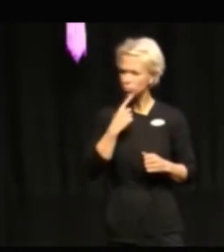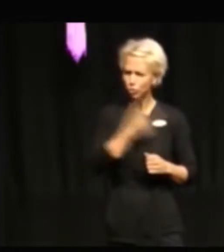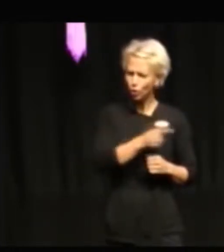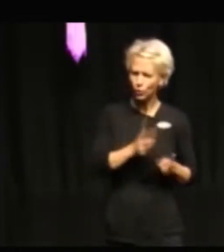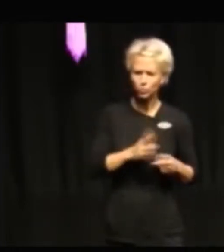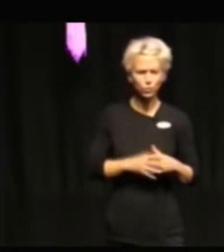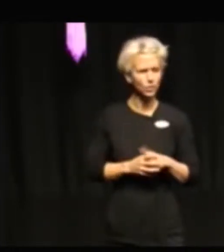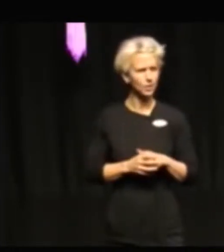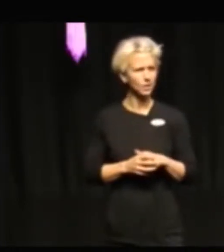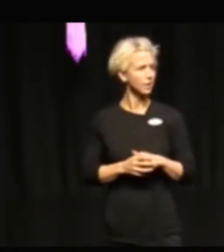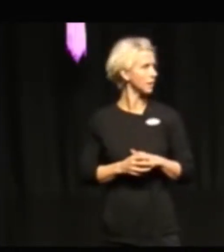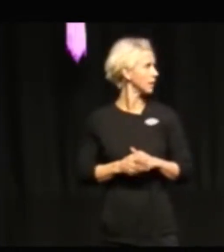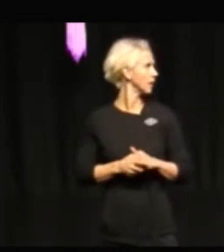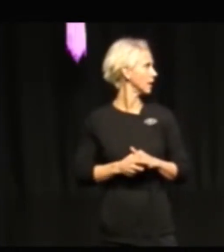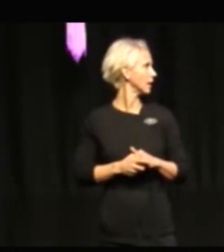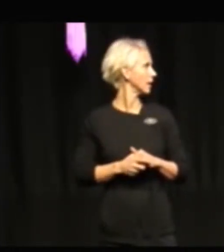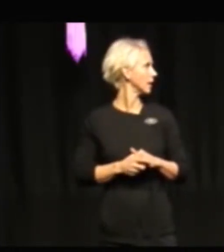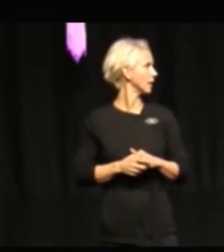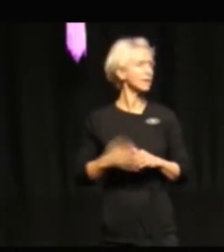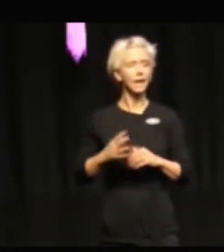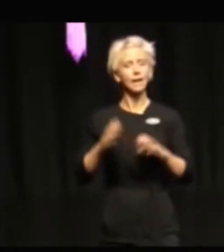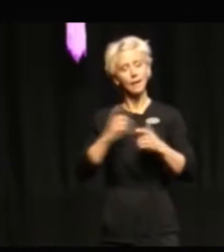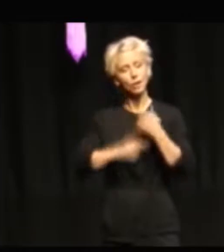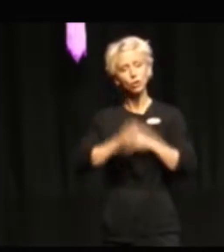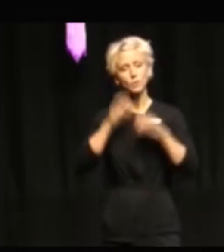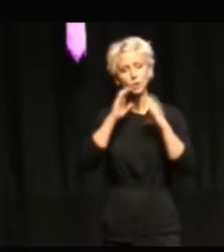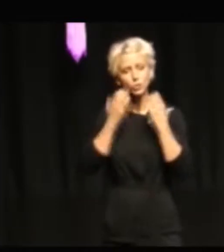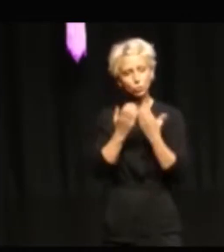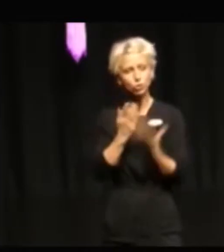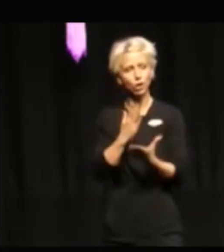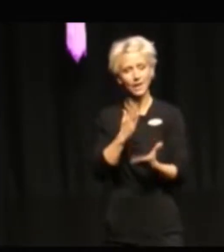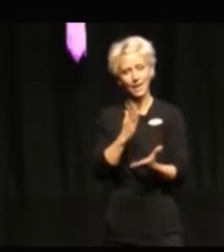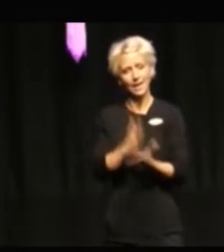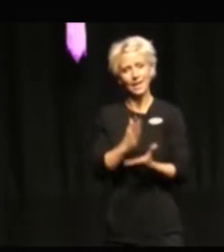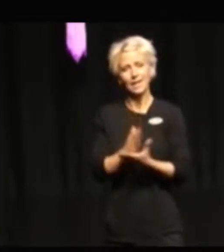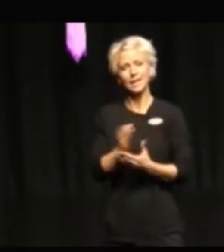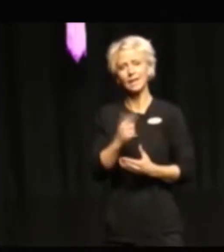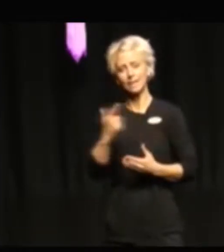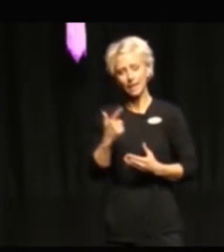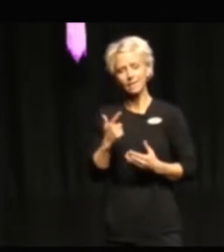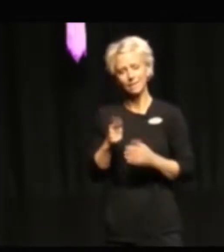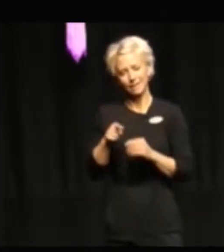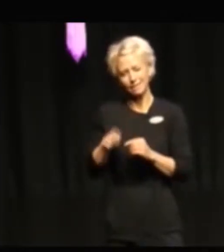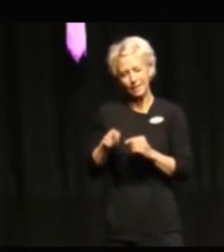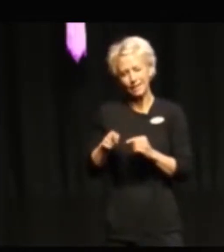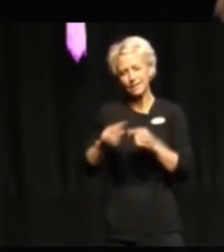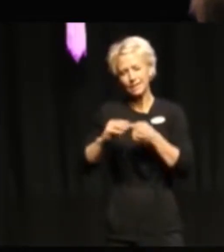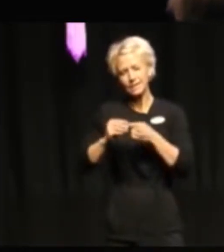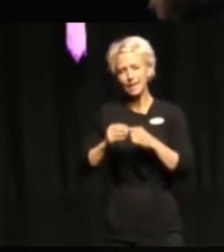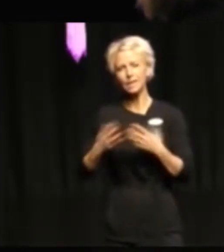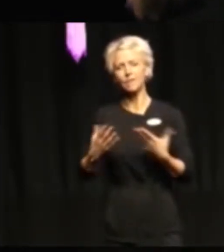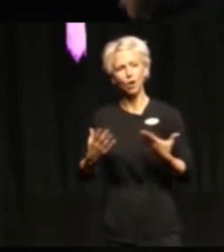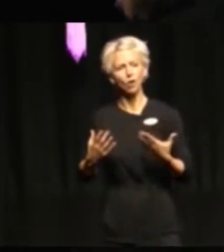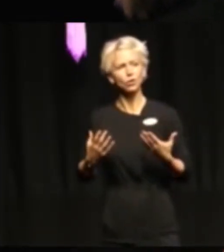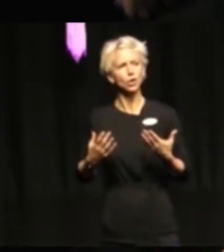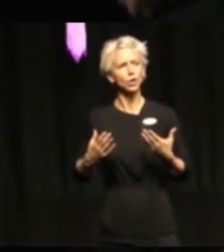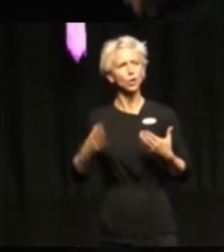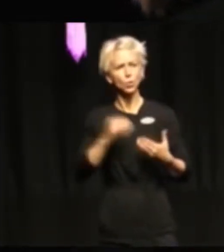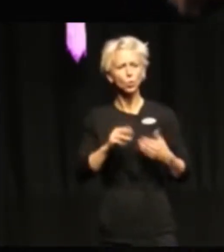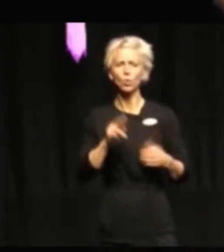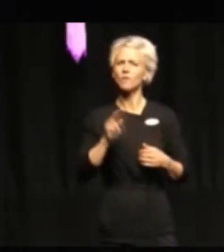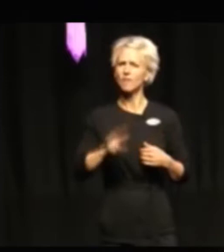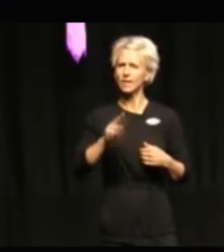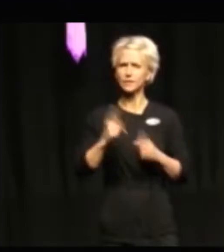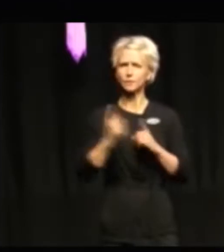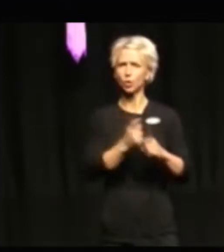that we Yeah. have not yet used. No. When But it's- economic social rights first really started getting to the core, people were walking around trying to pronounce